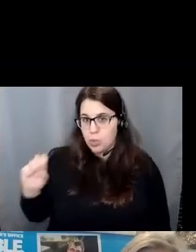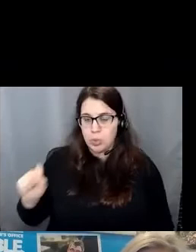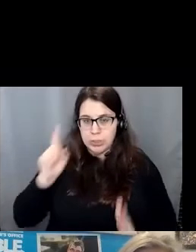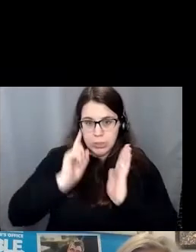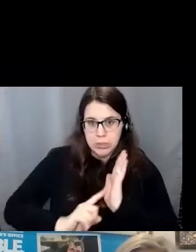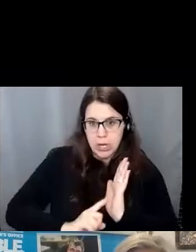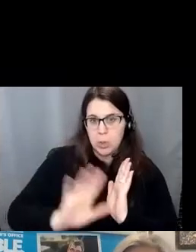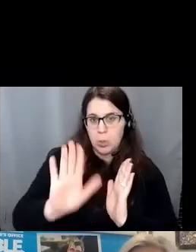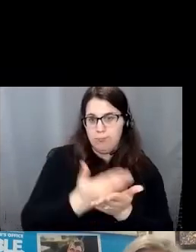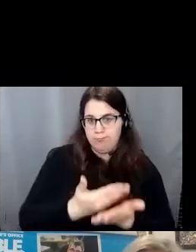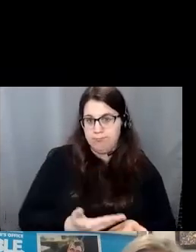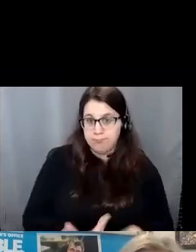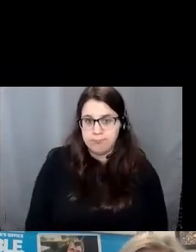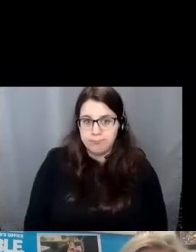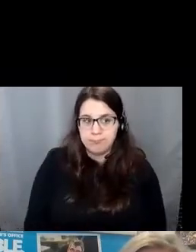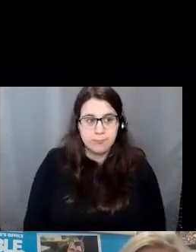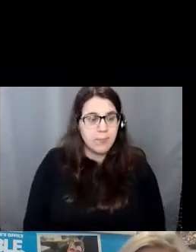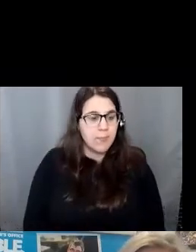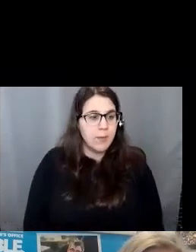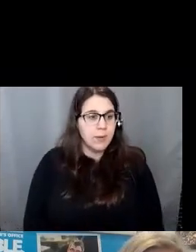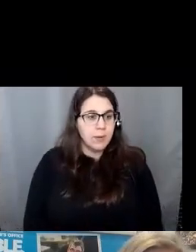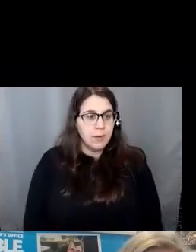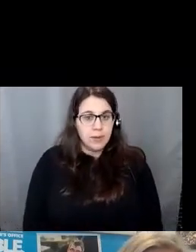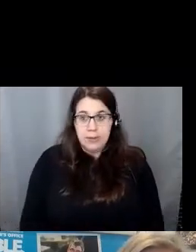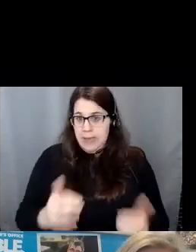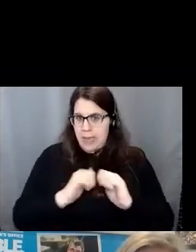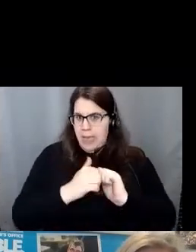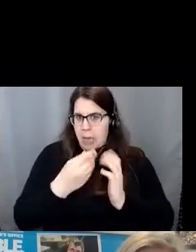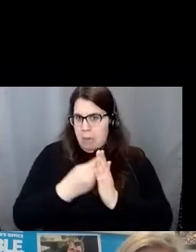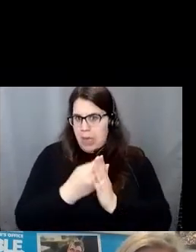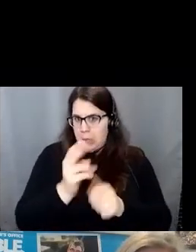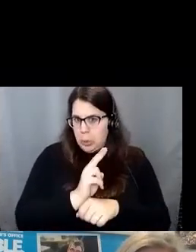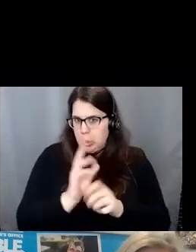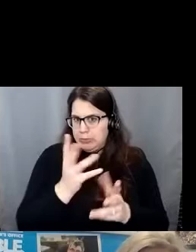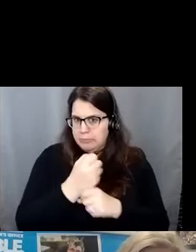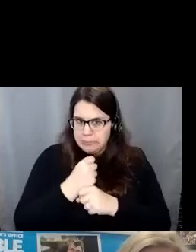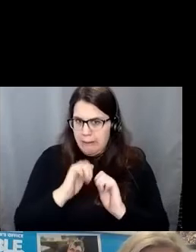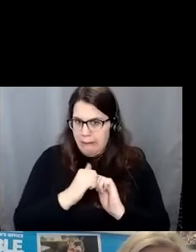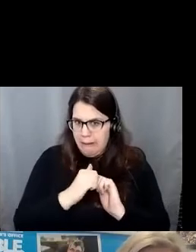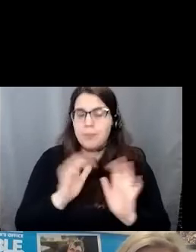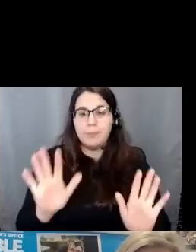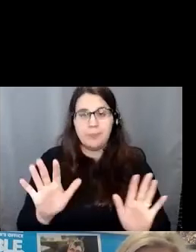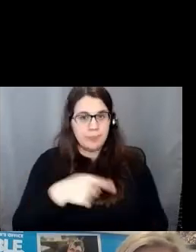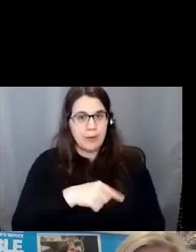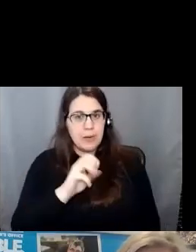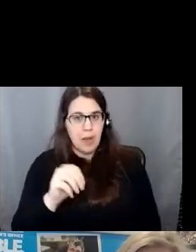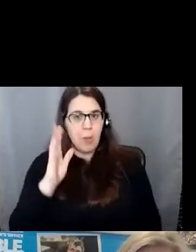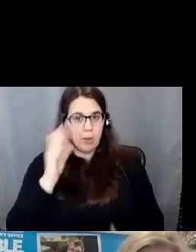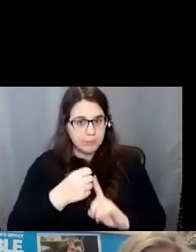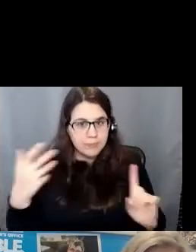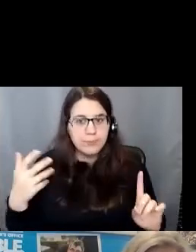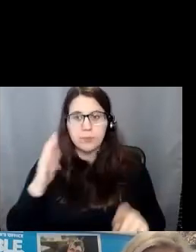So as for ways to make a withdrawal and get money out of your account, again, Tom is going to go into this in more detail, but I'll